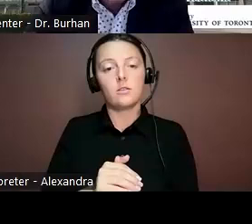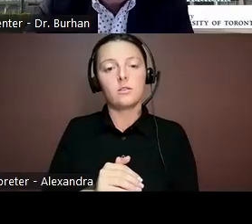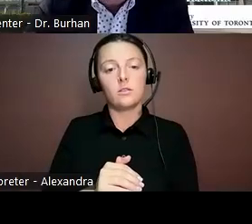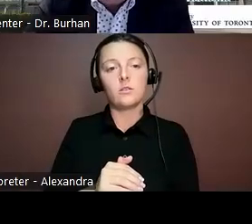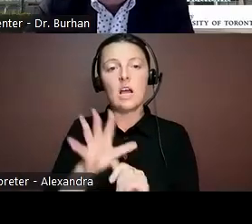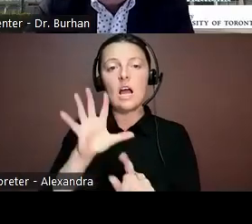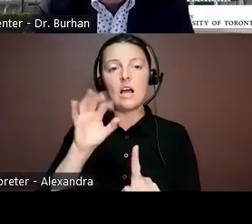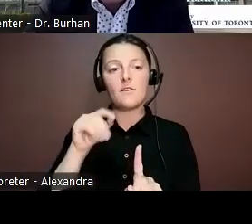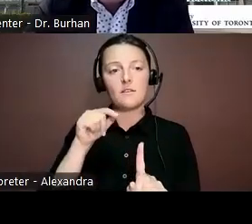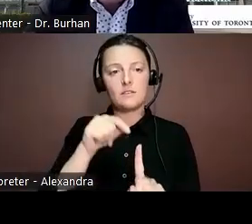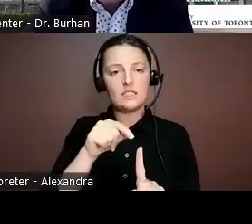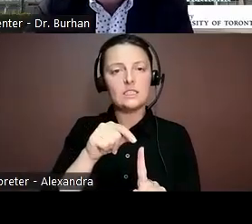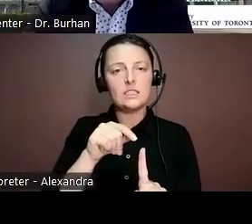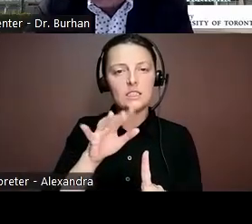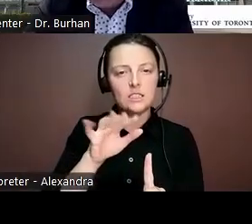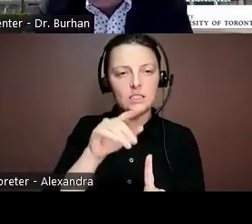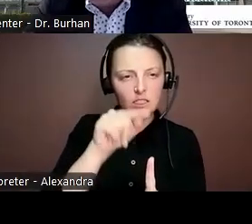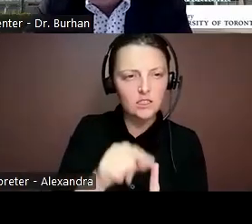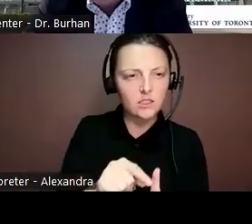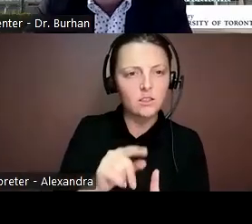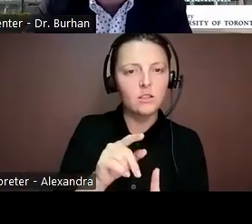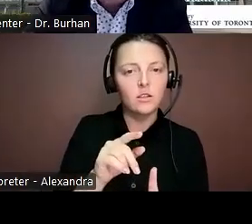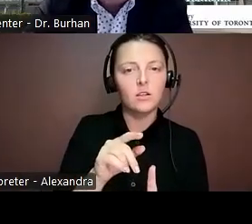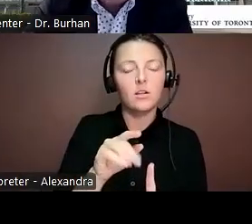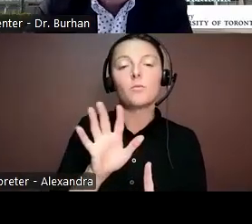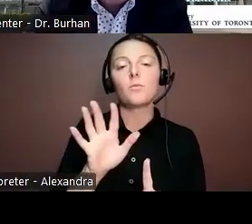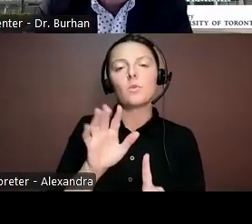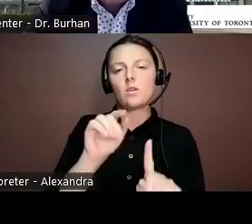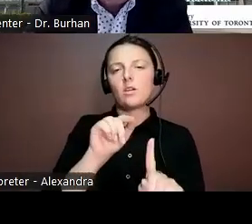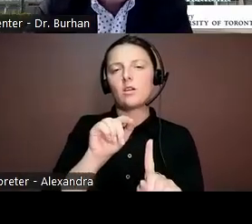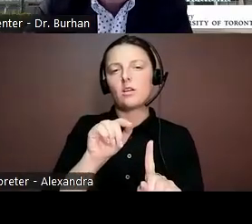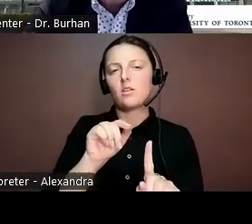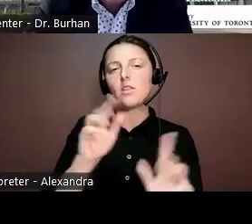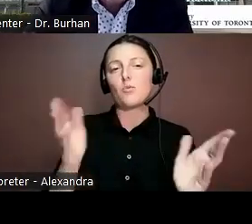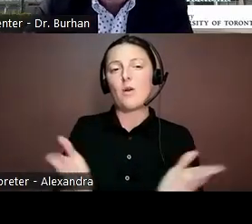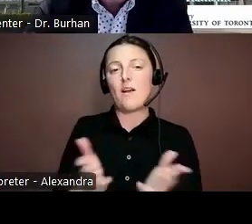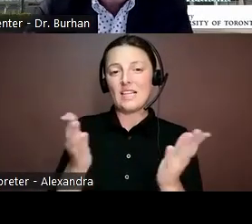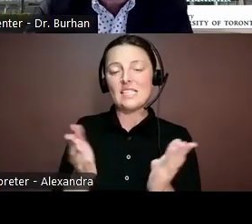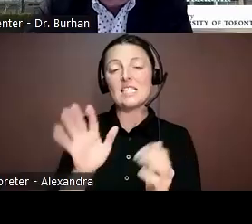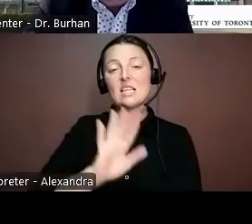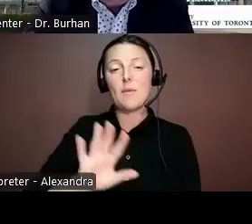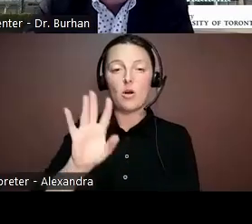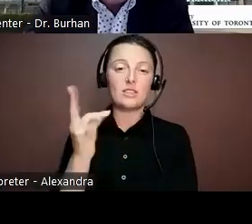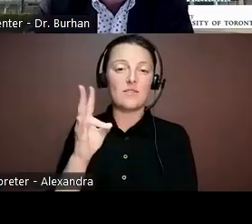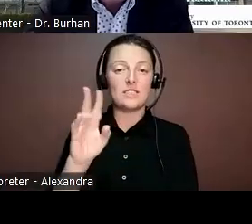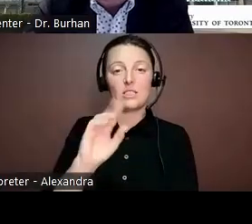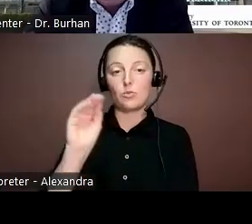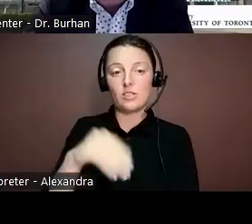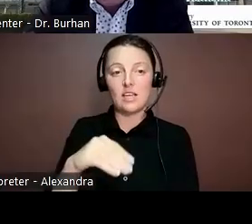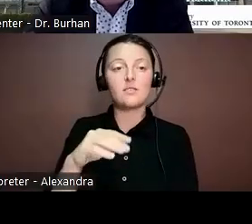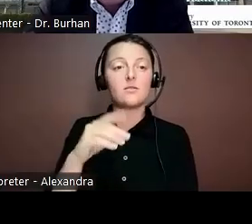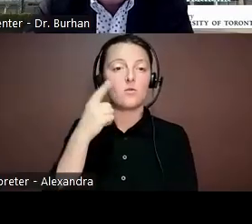dysfunction. The percentage is about 17% prevalent in the larger population studies. And then they seem